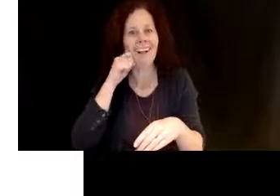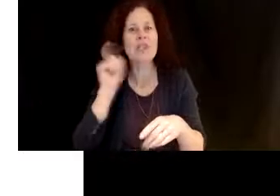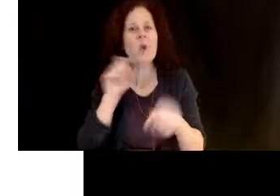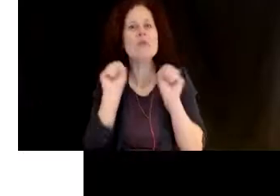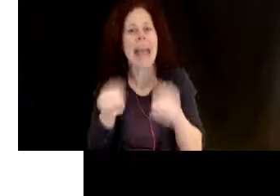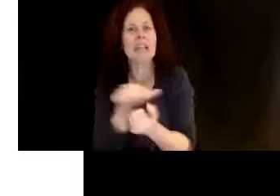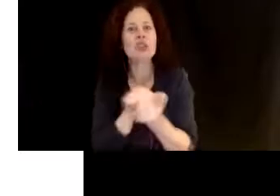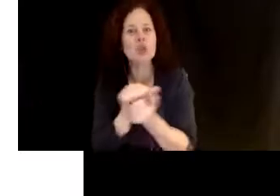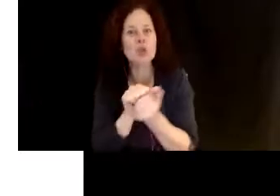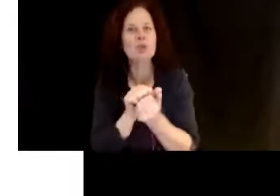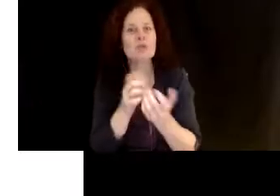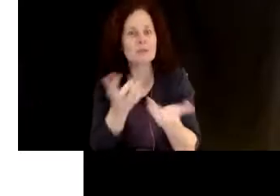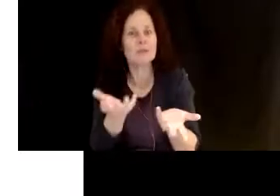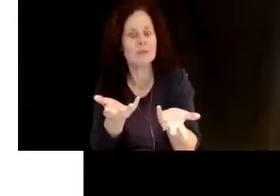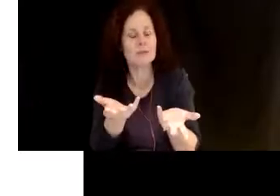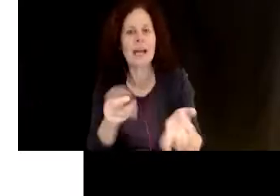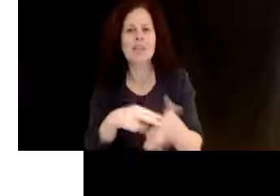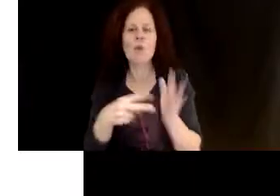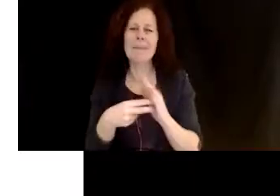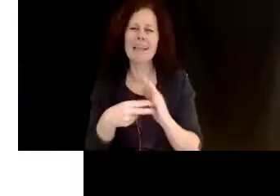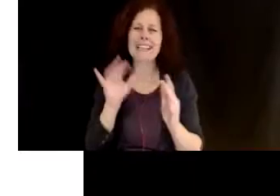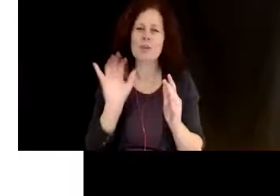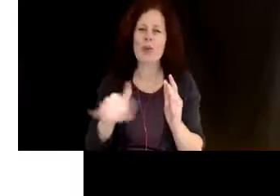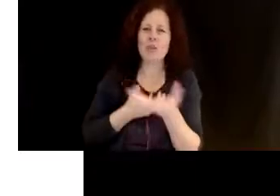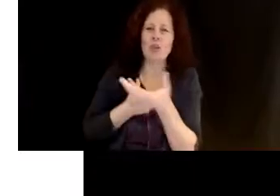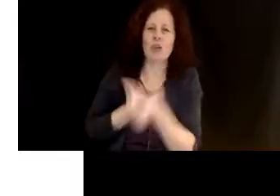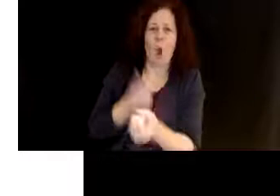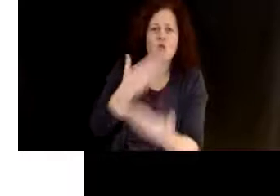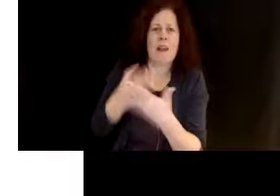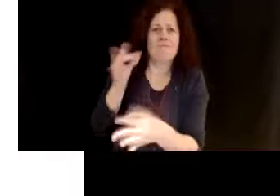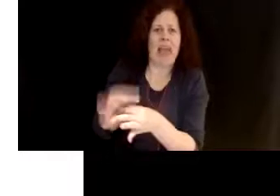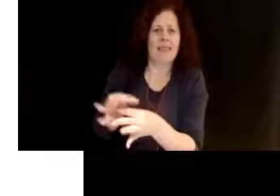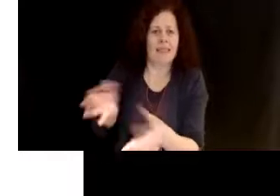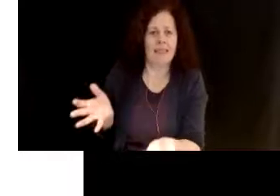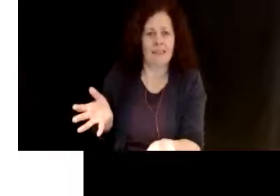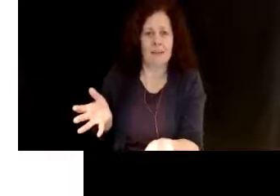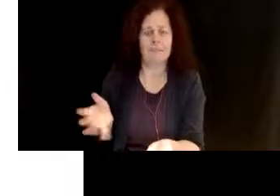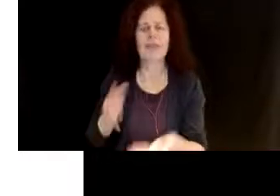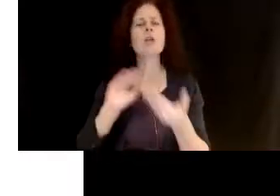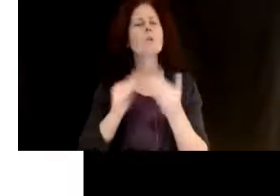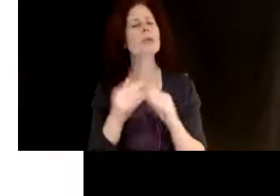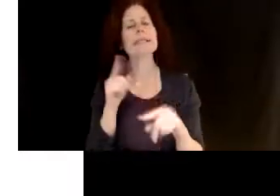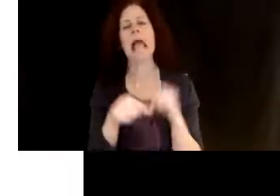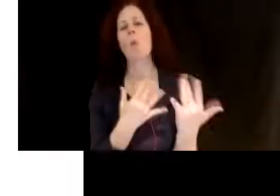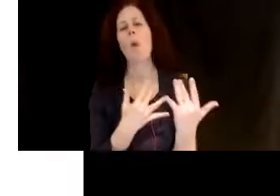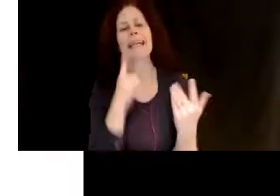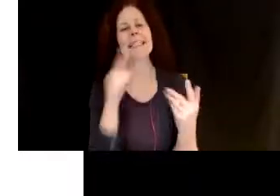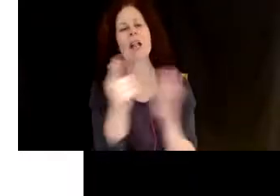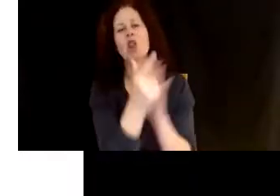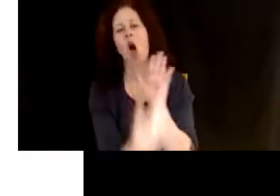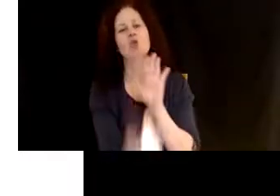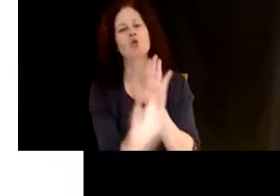of good faith. Now, communities can't wait until they get sued because then guess what? It's not going to be